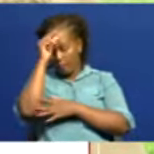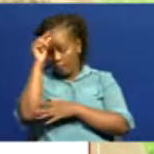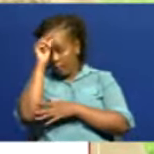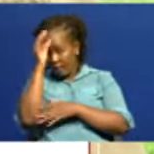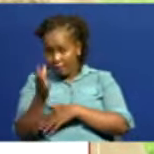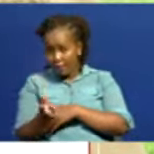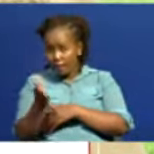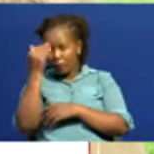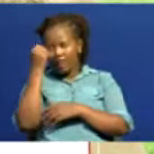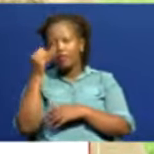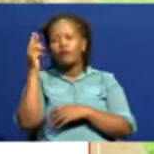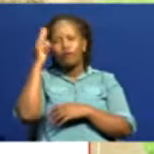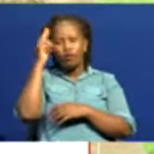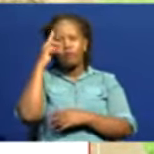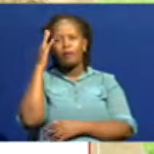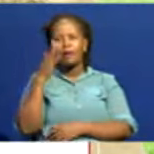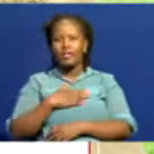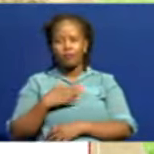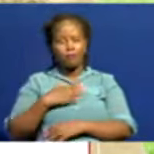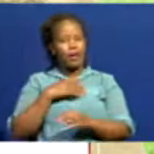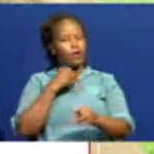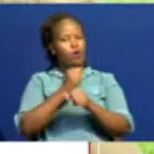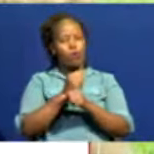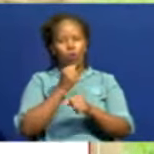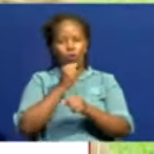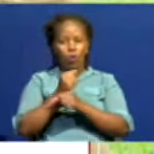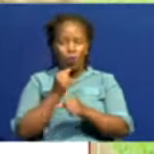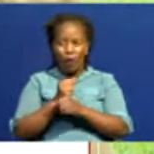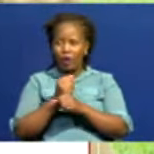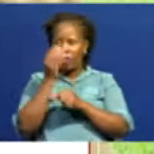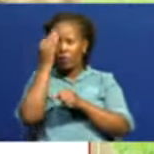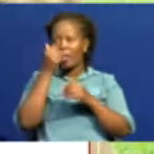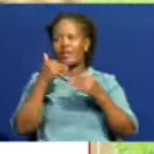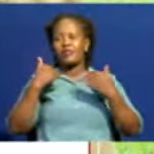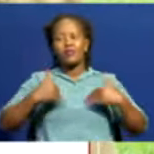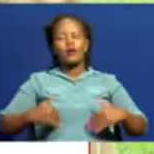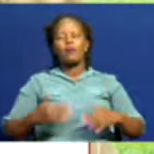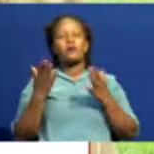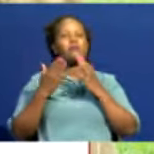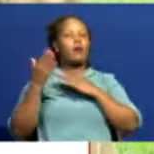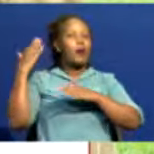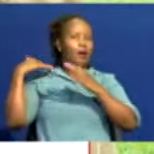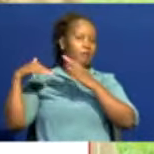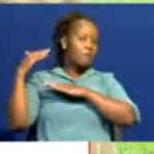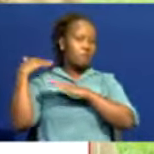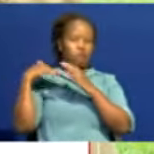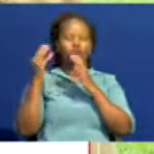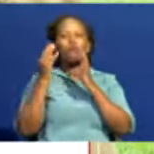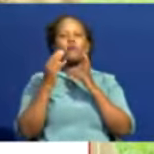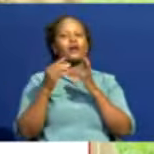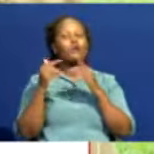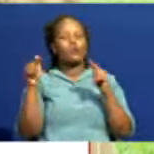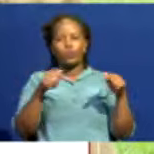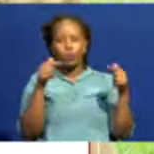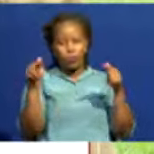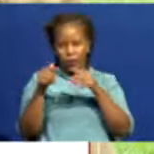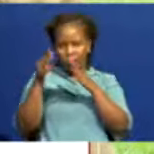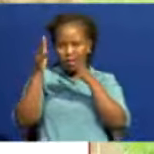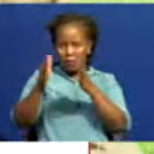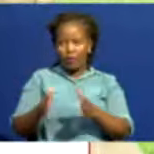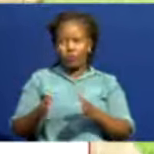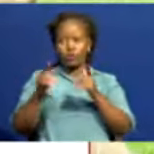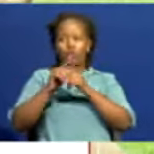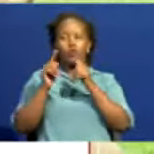Kwa kunikumbuka kazi ile nimefanya. Sababu mimi ni mufti veteran. Na baka sahi mimi